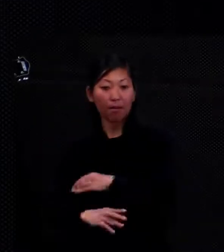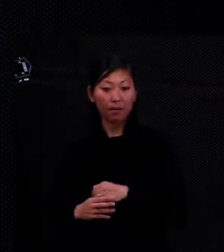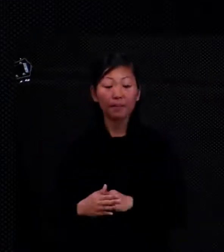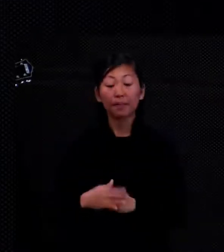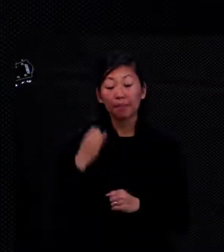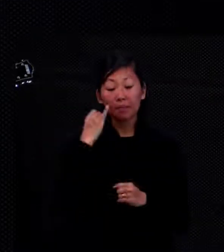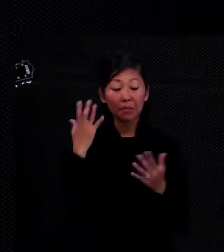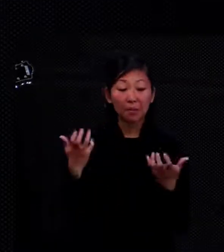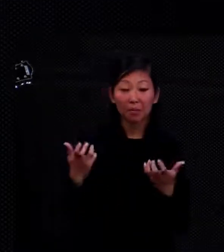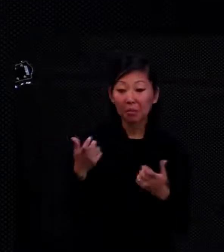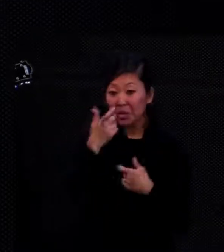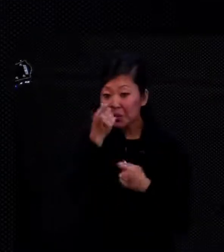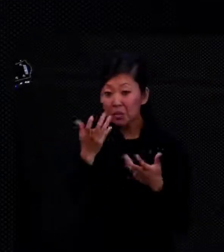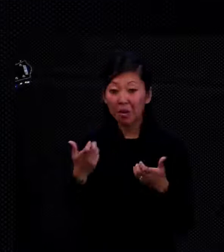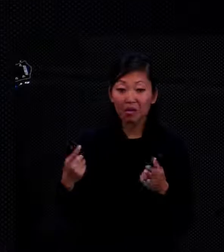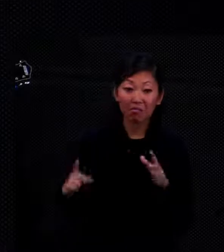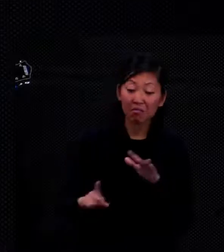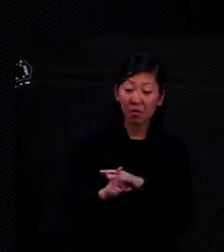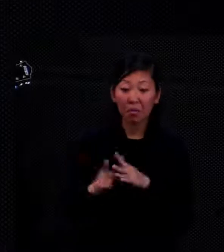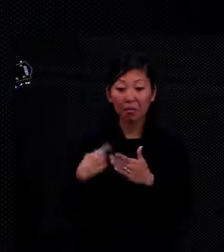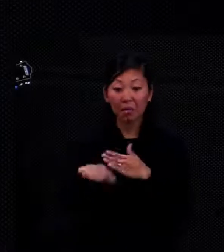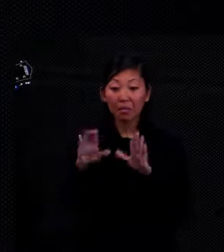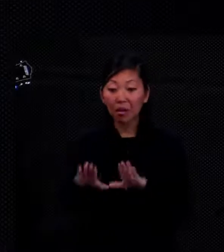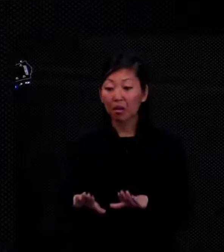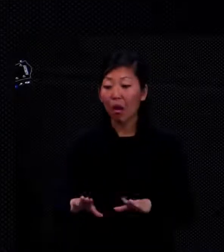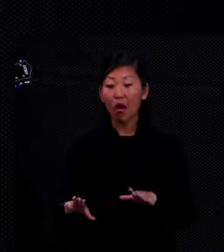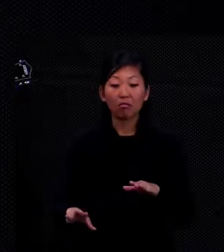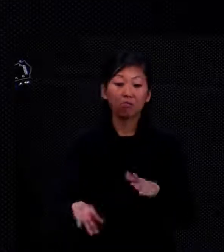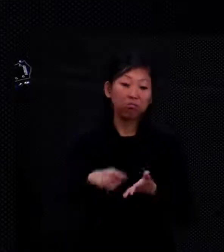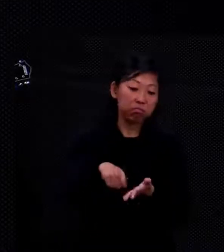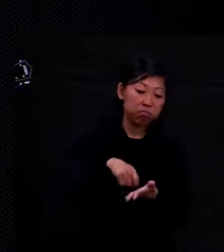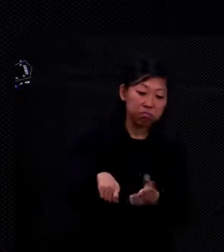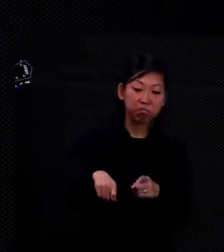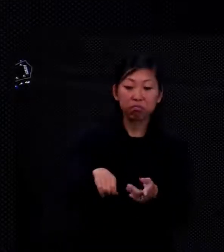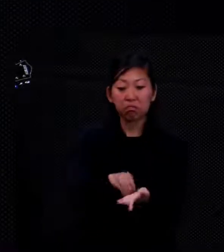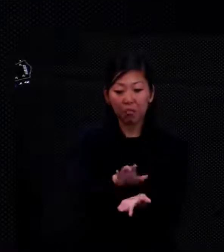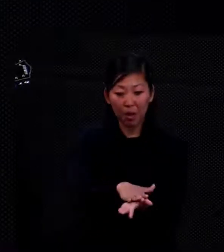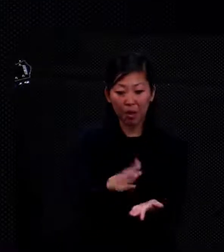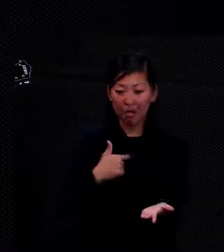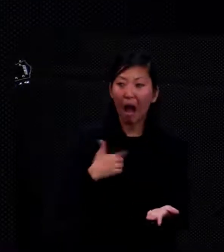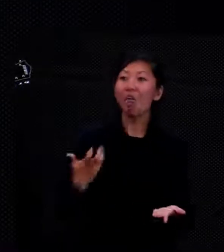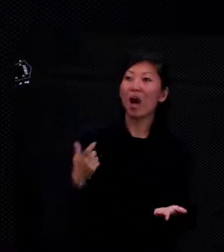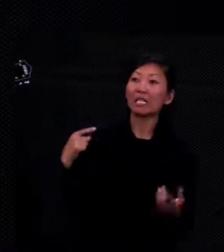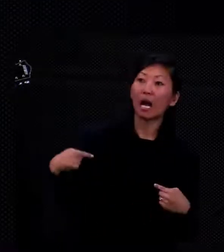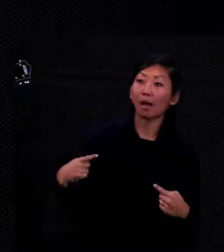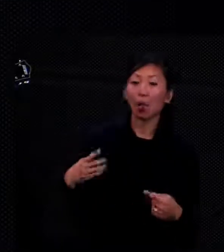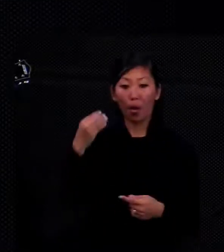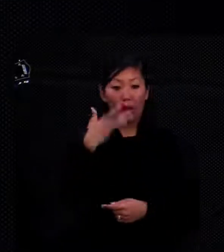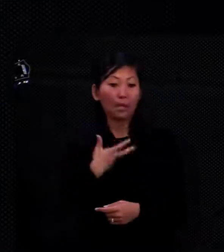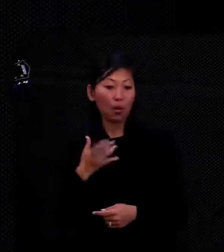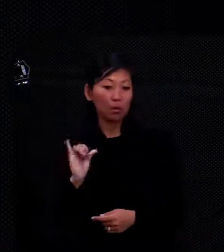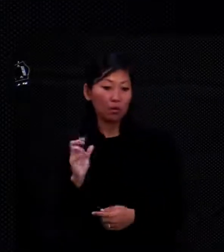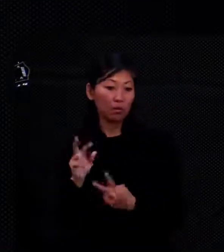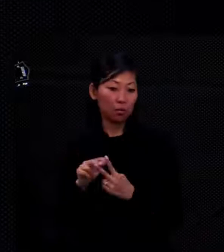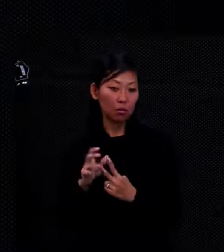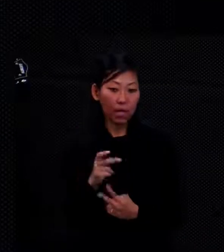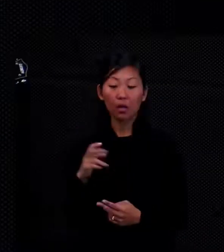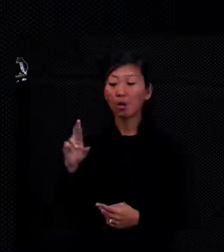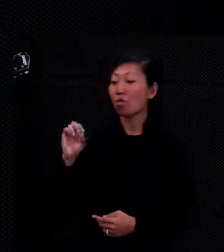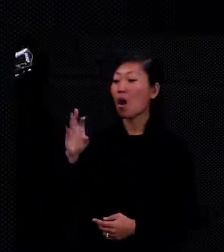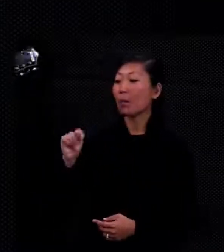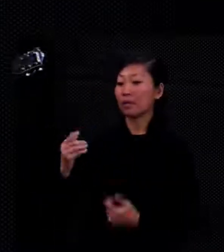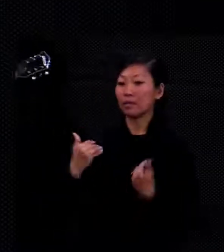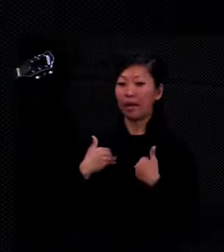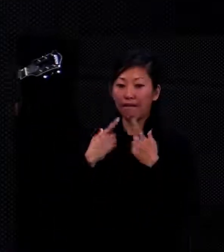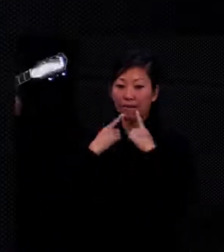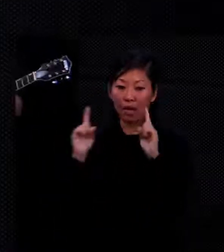if you do want to come to that, you can mark it on here on the Connect card. You can let me know. Now, Robert is going to come up and share the rest of our announcements.